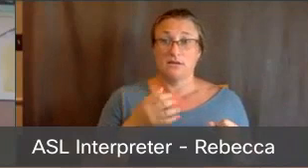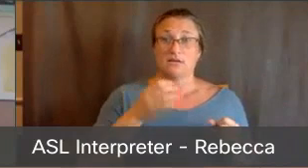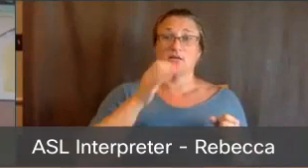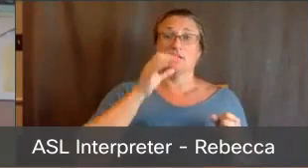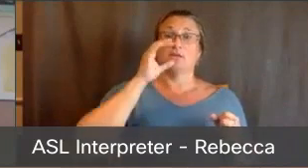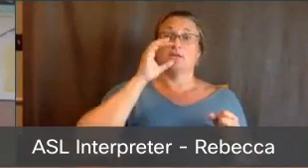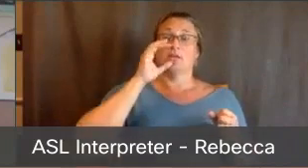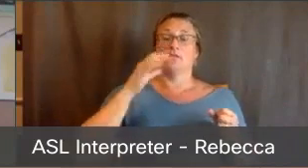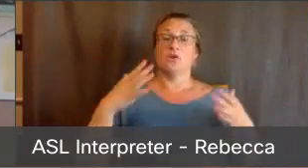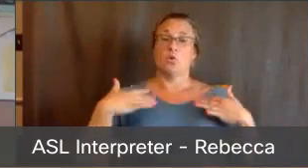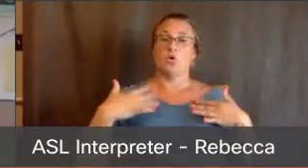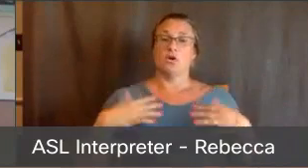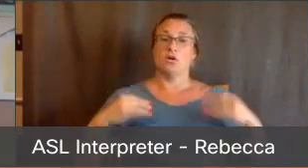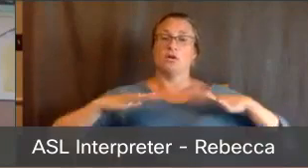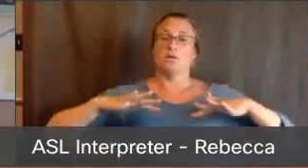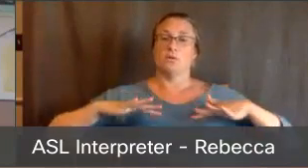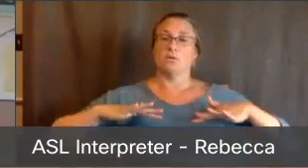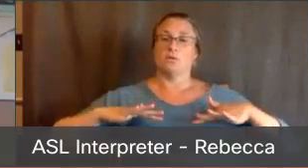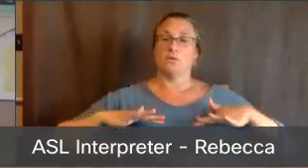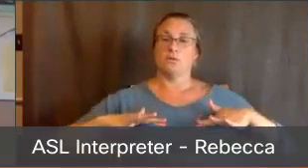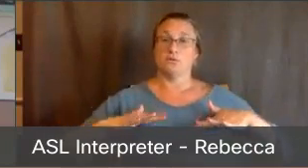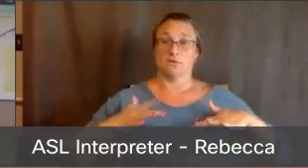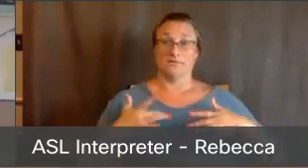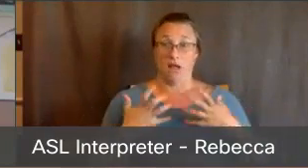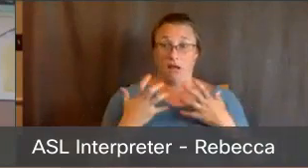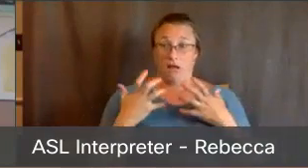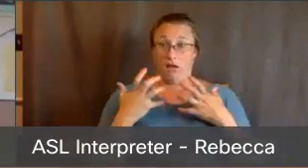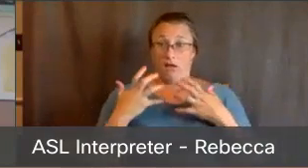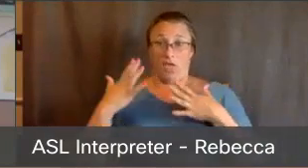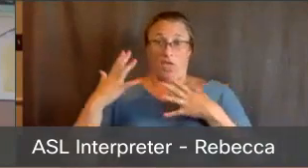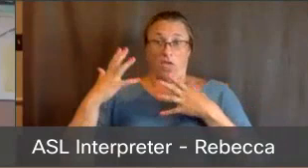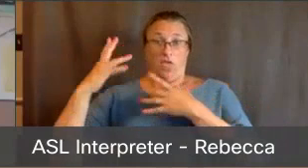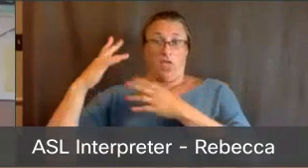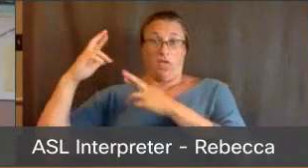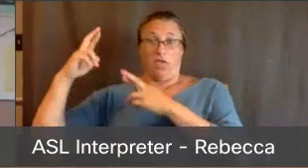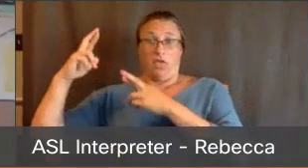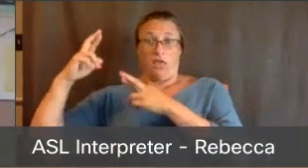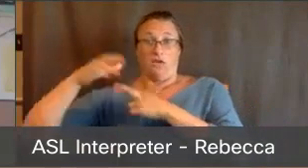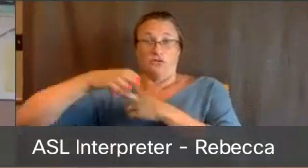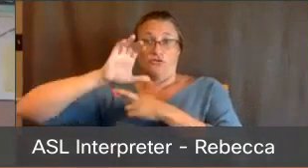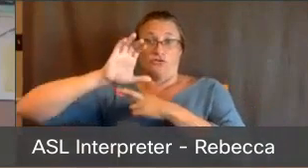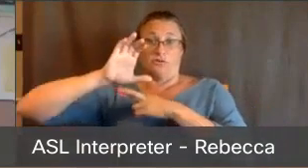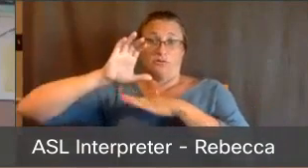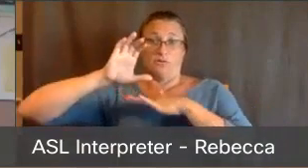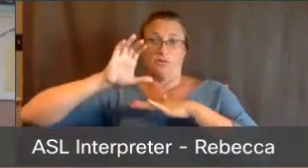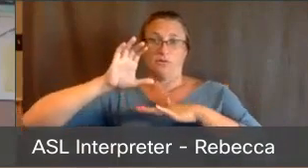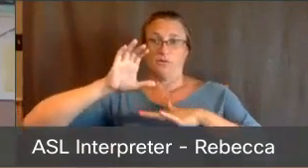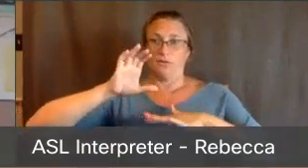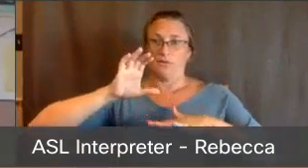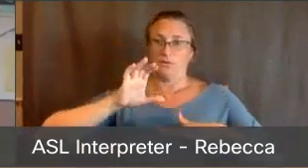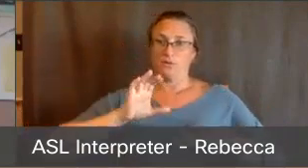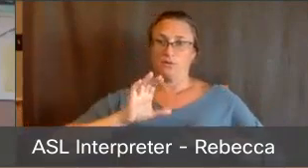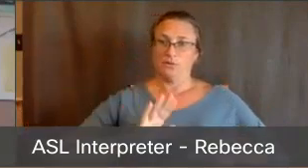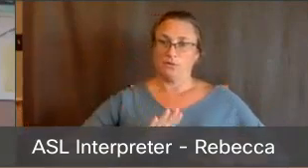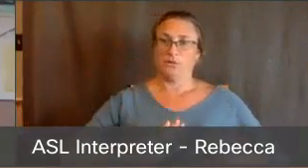from the inside out, right? So now instead of my body kind of heating up and getting ready for fighting, running, hiding, my body